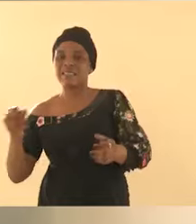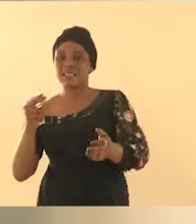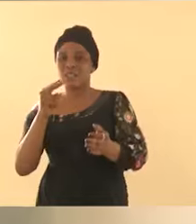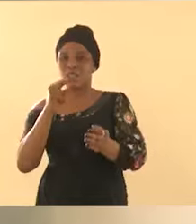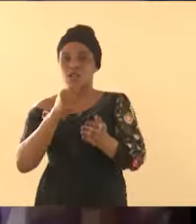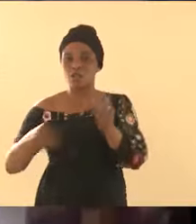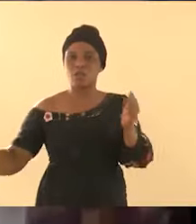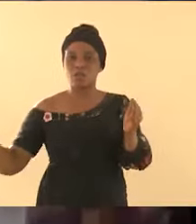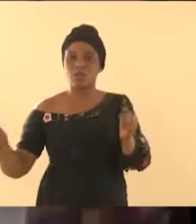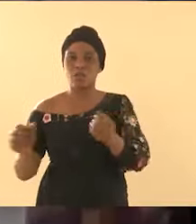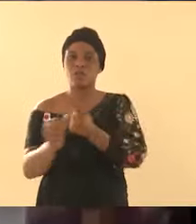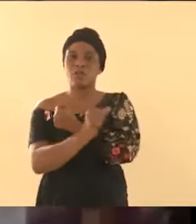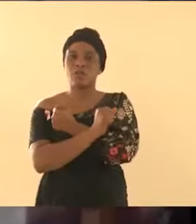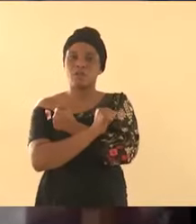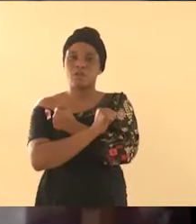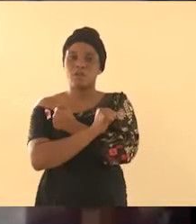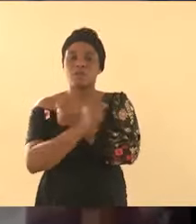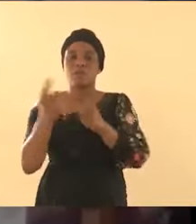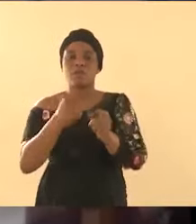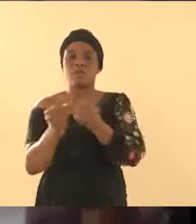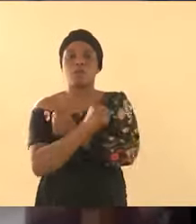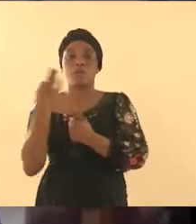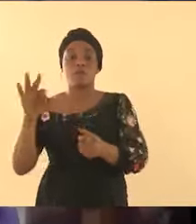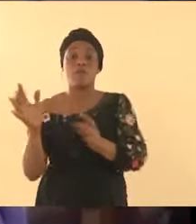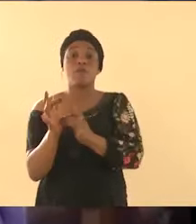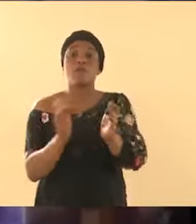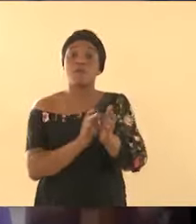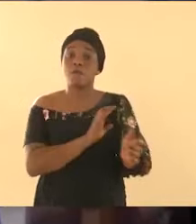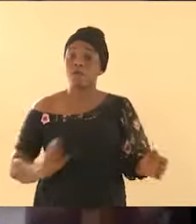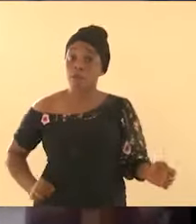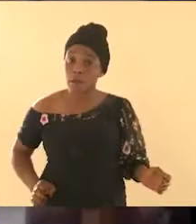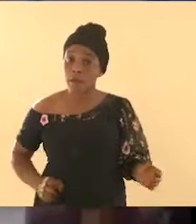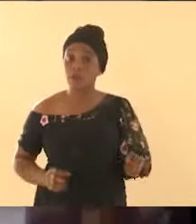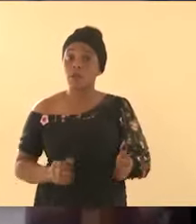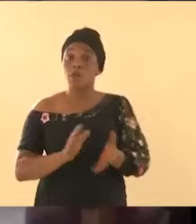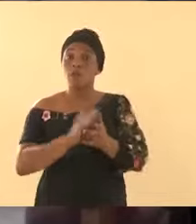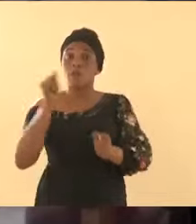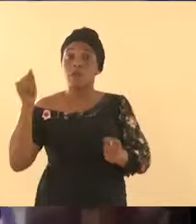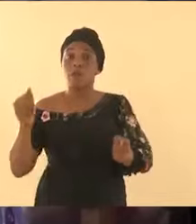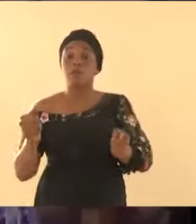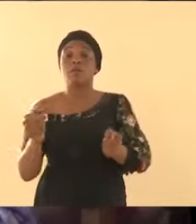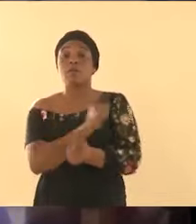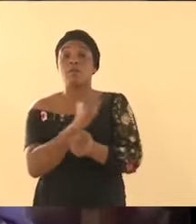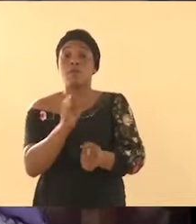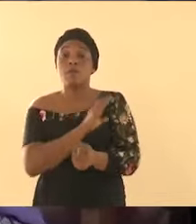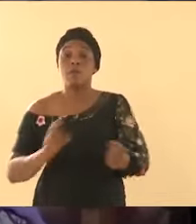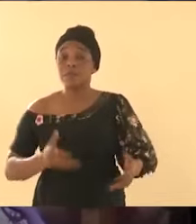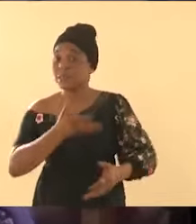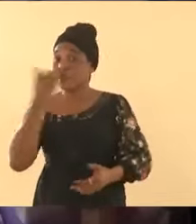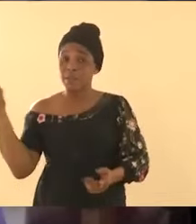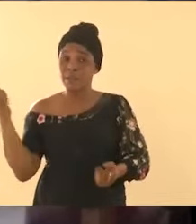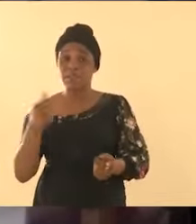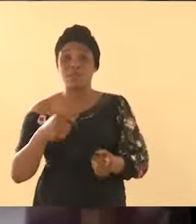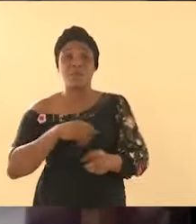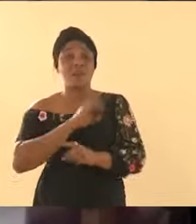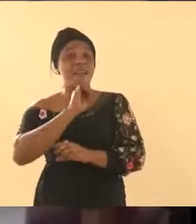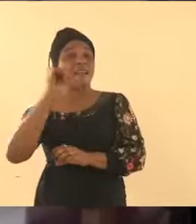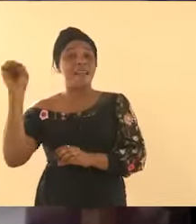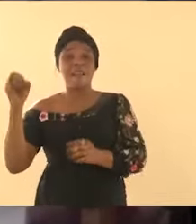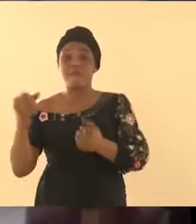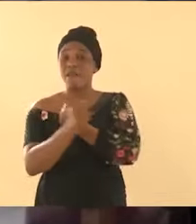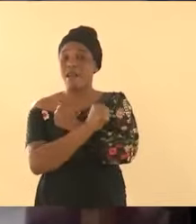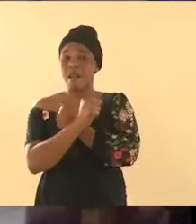now. Can anything cut us off from the love of Christ? Meaning that if we believe that the love of Christ is the supreme thing, is the best